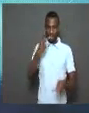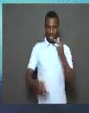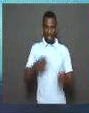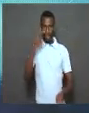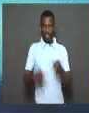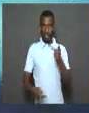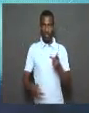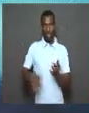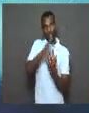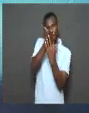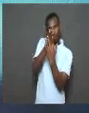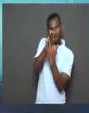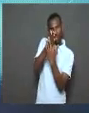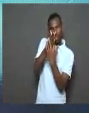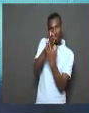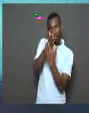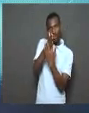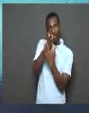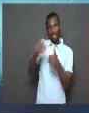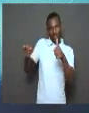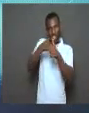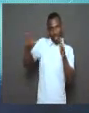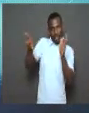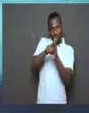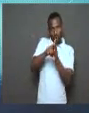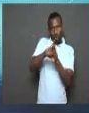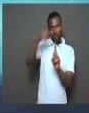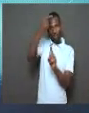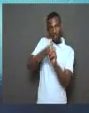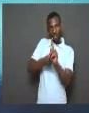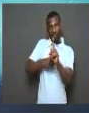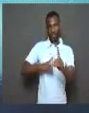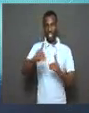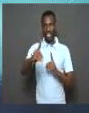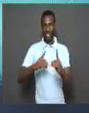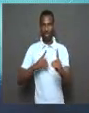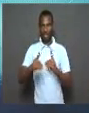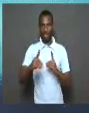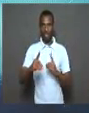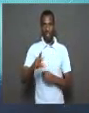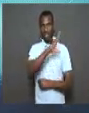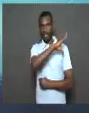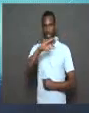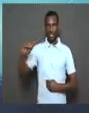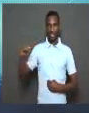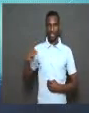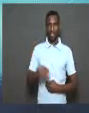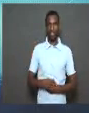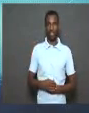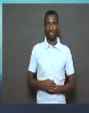relationship between the first law of thermodynamics